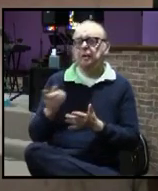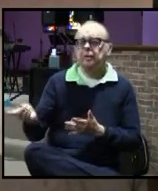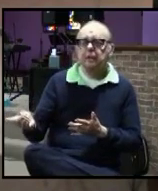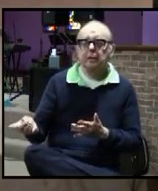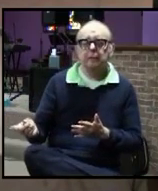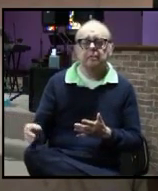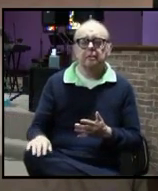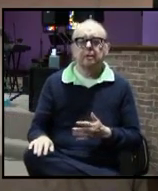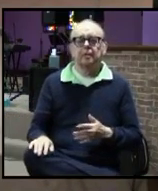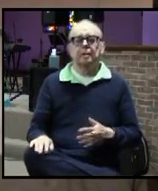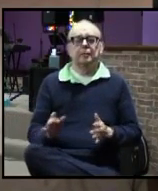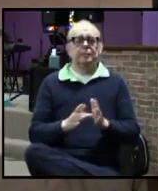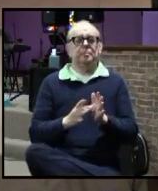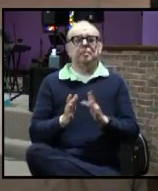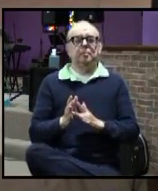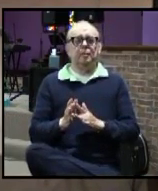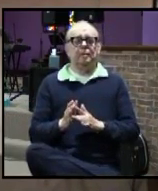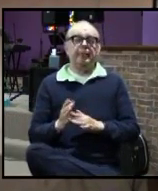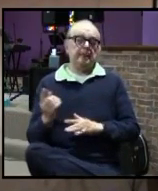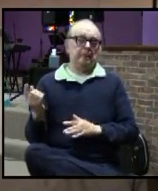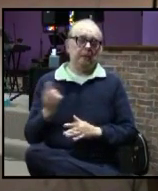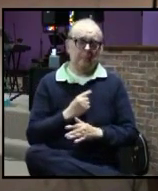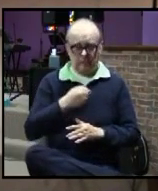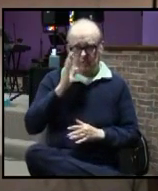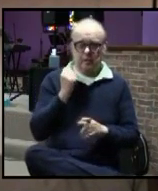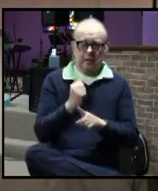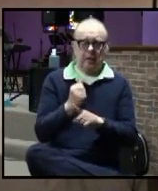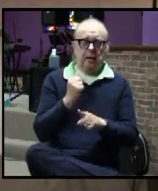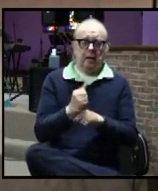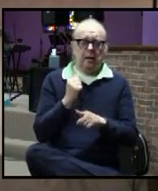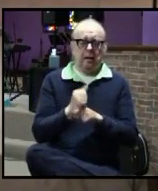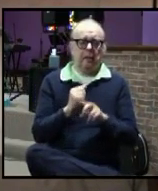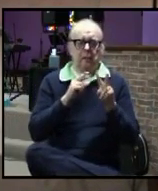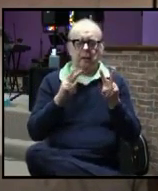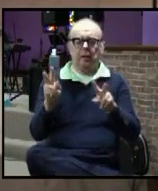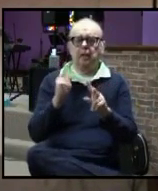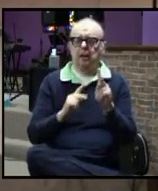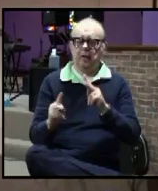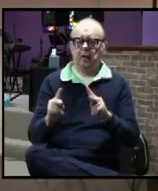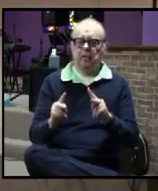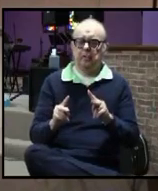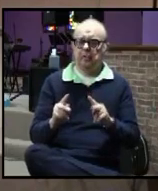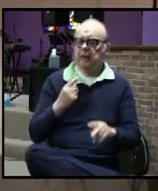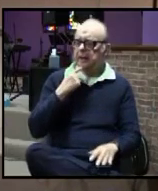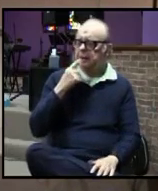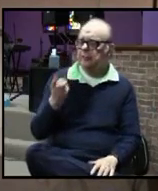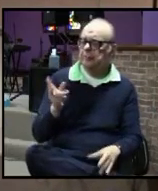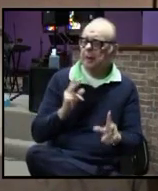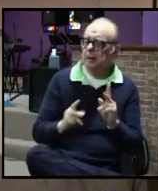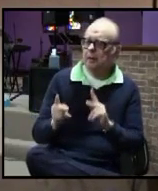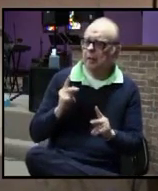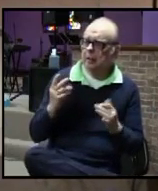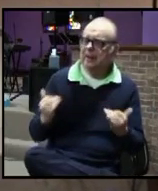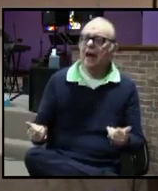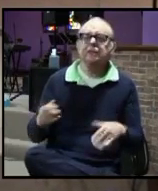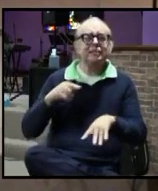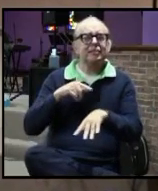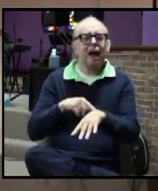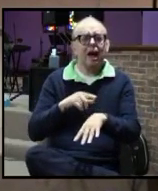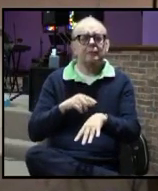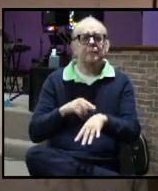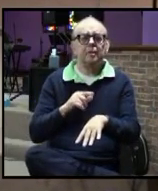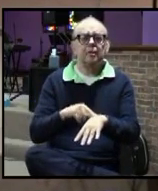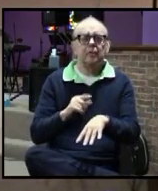good. And Jesus comes along, God himself, and he looks at these people in the eyes and he says, now's the